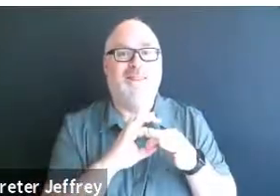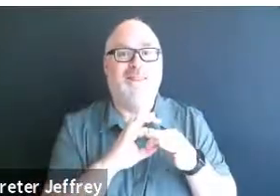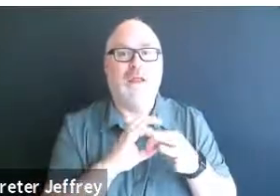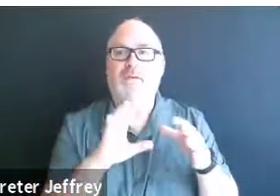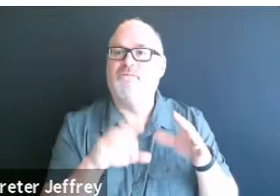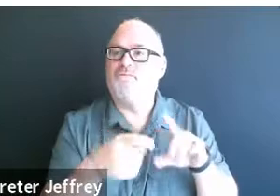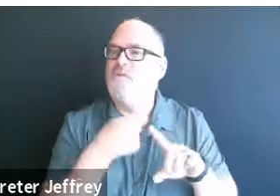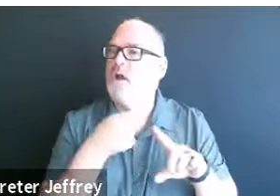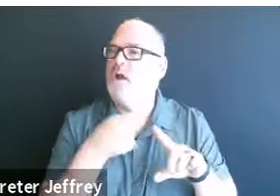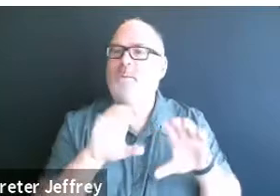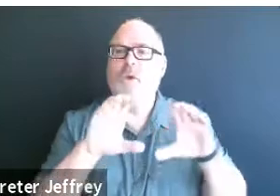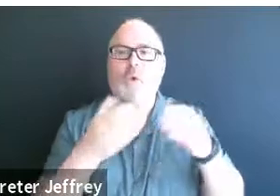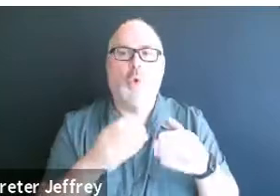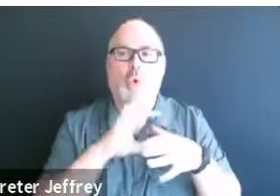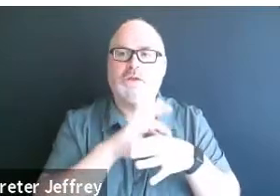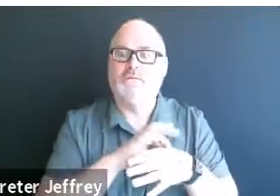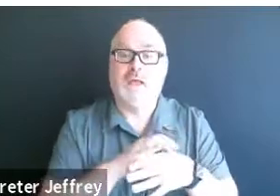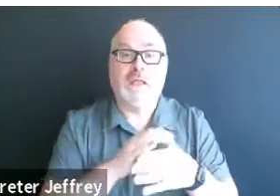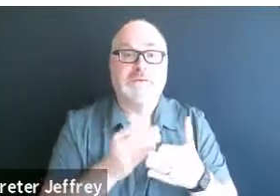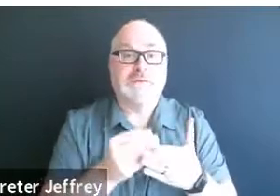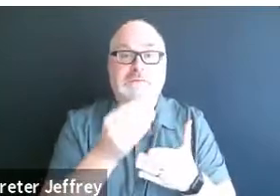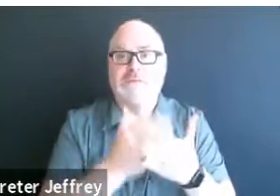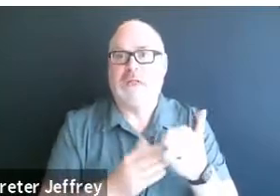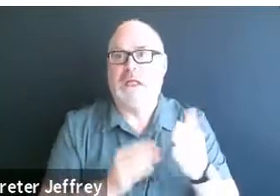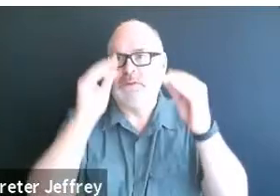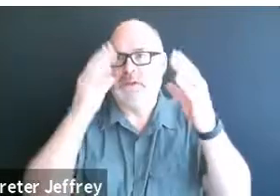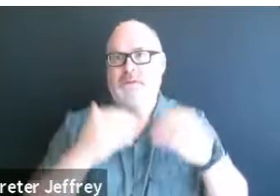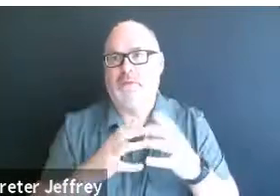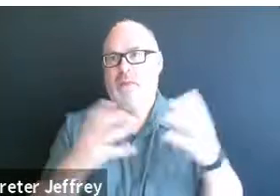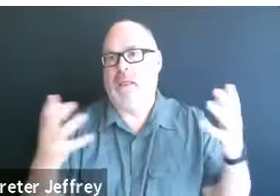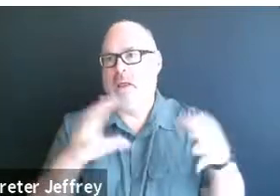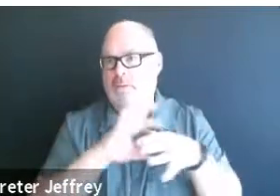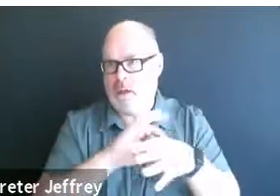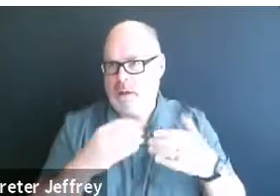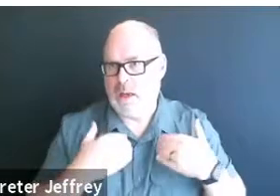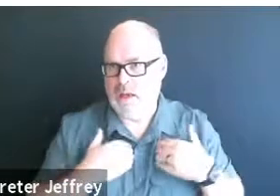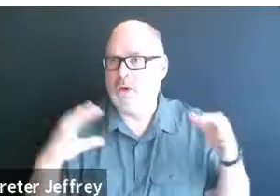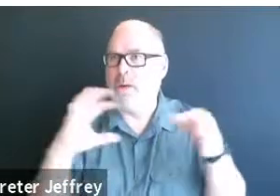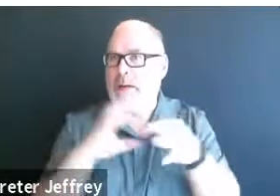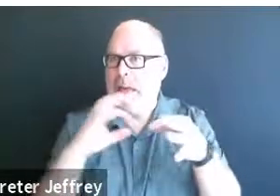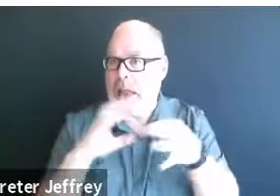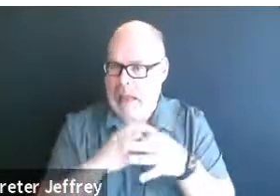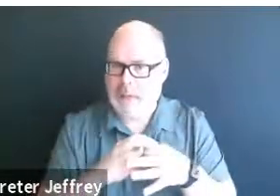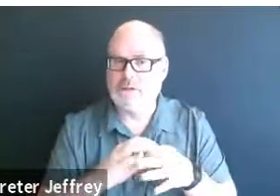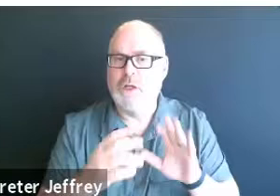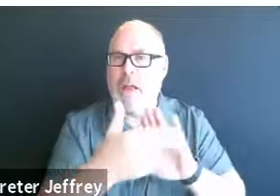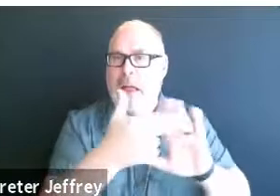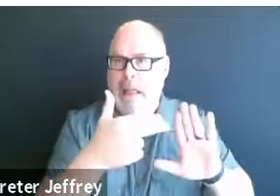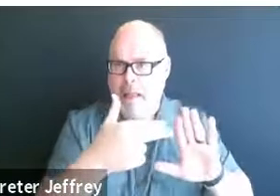So many of you have a lot of content within your course files that you would like to use. So we're going to highlight